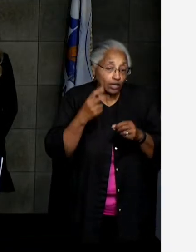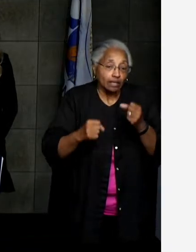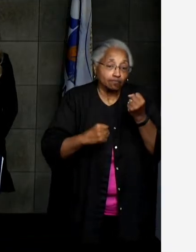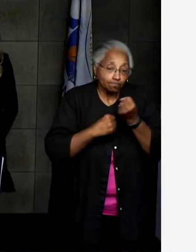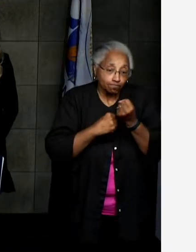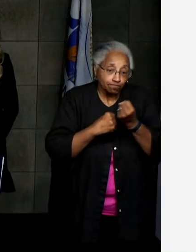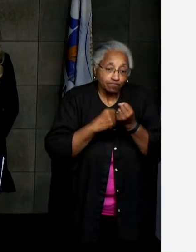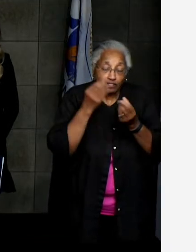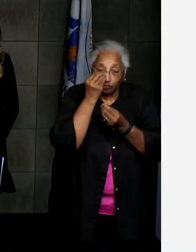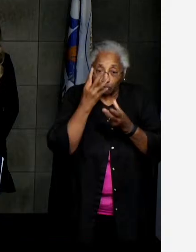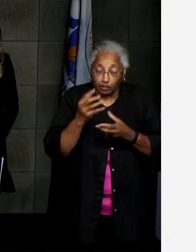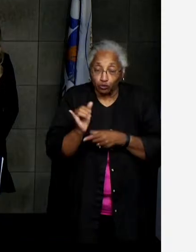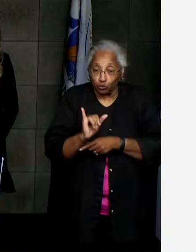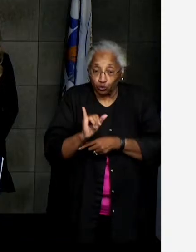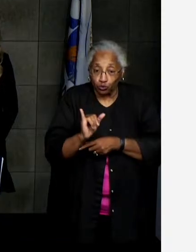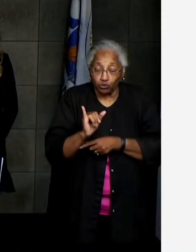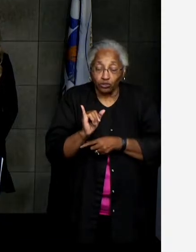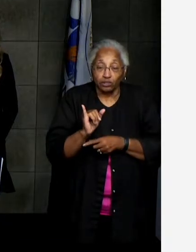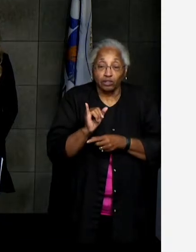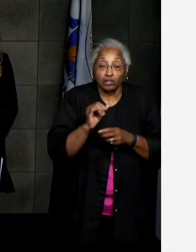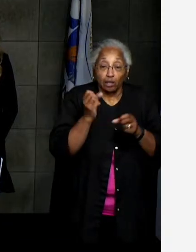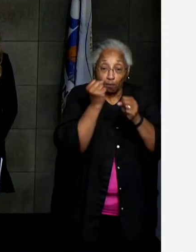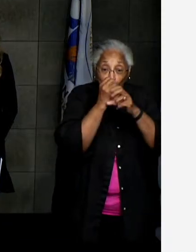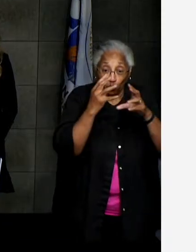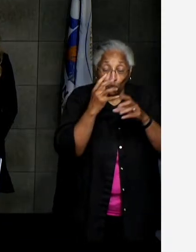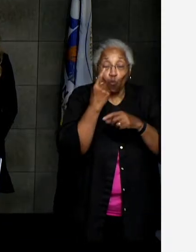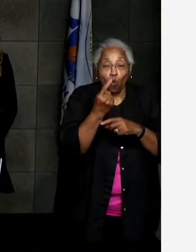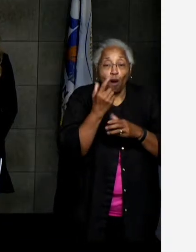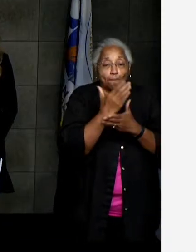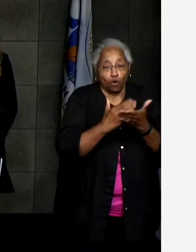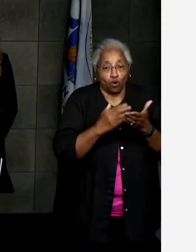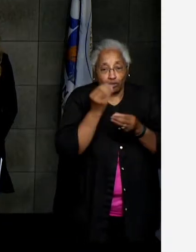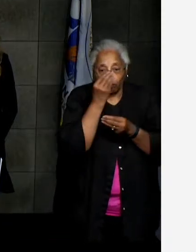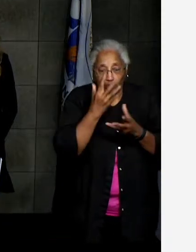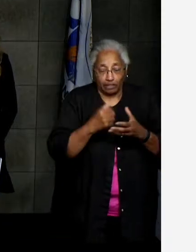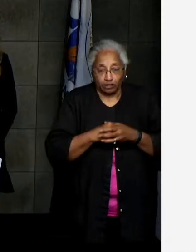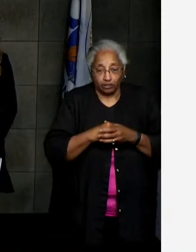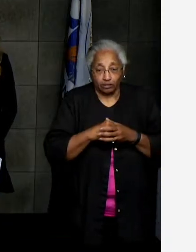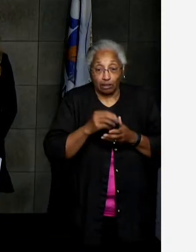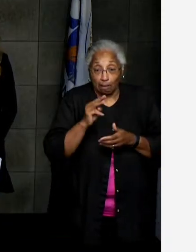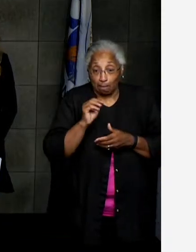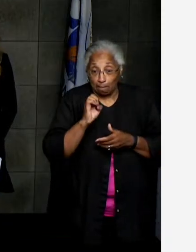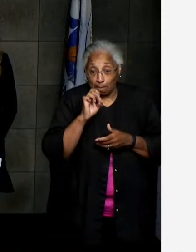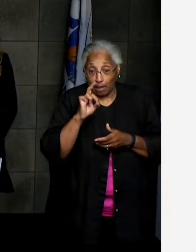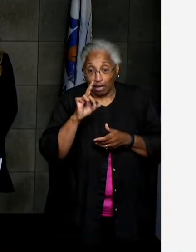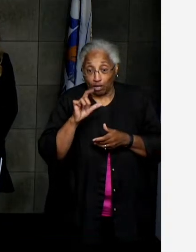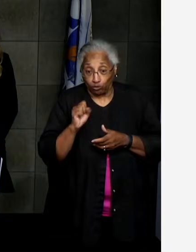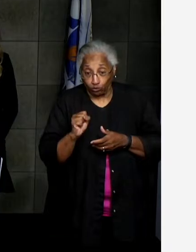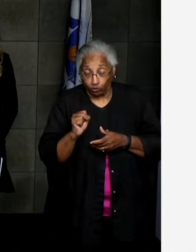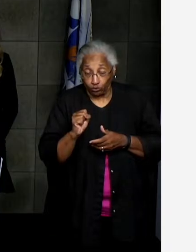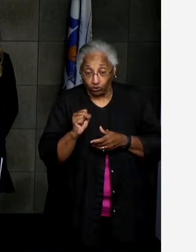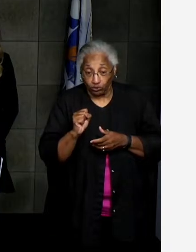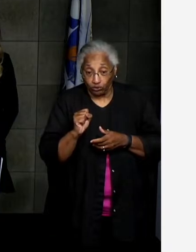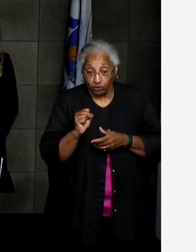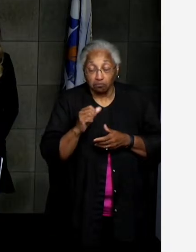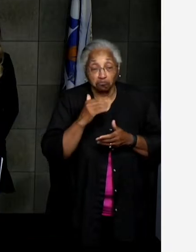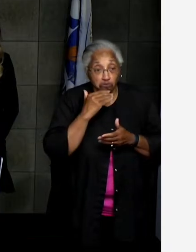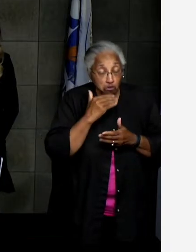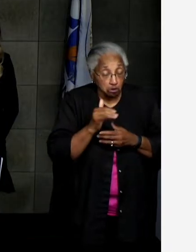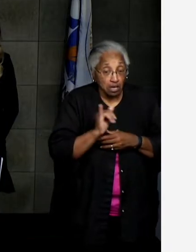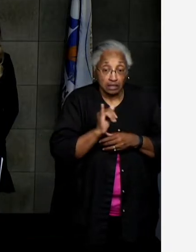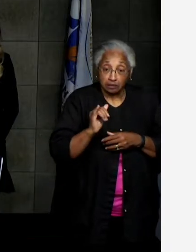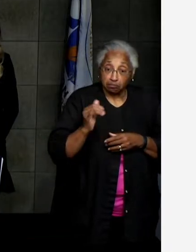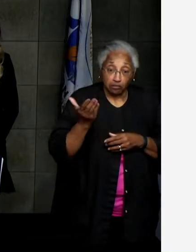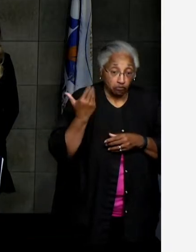working with them. So the balloons are just one piece of the information, but the models are as good as they've been. We're